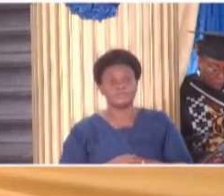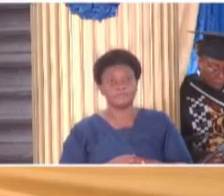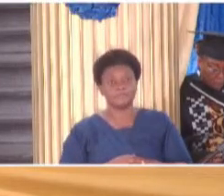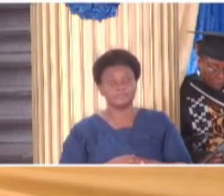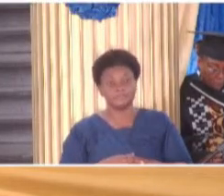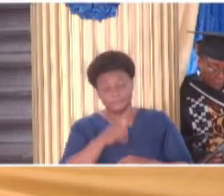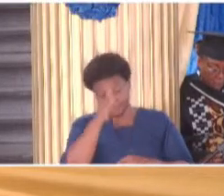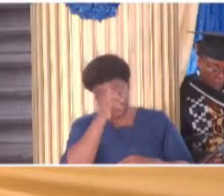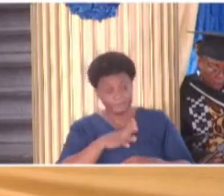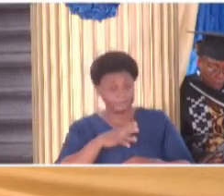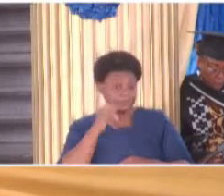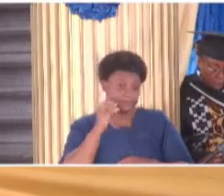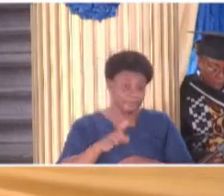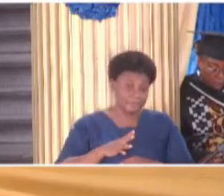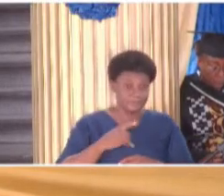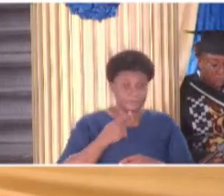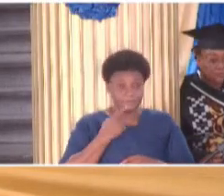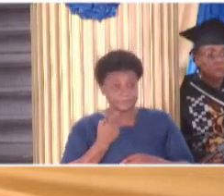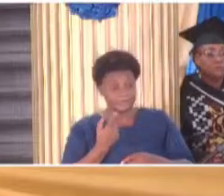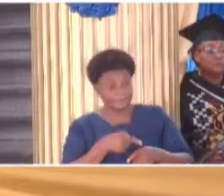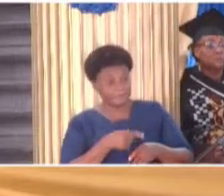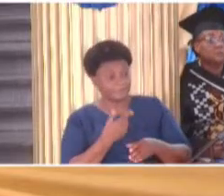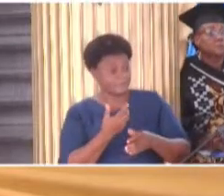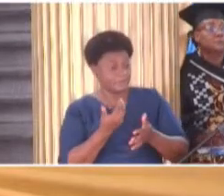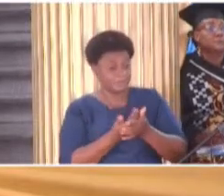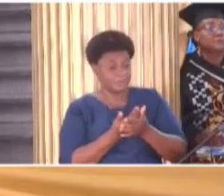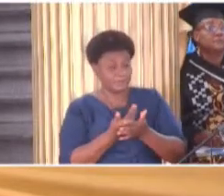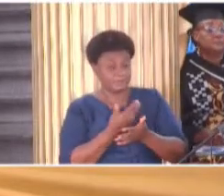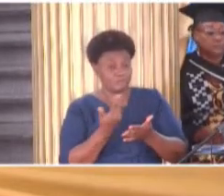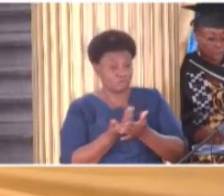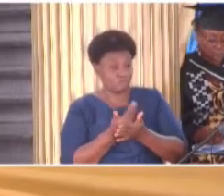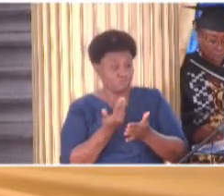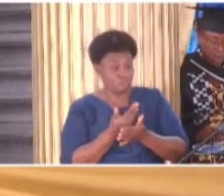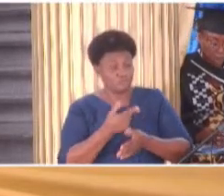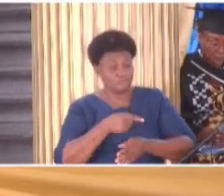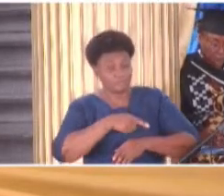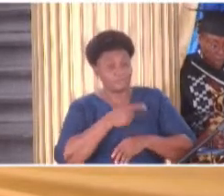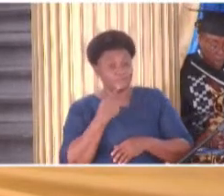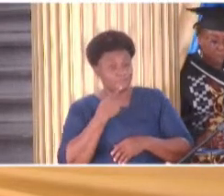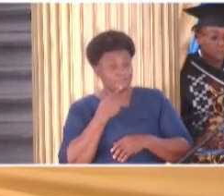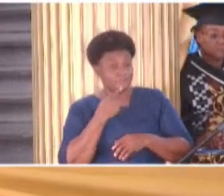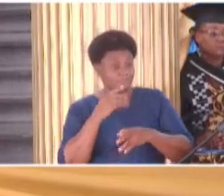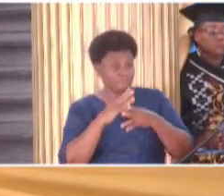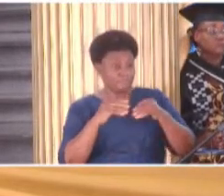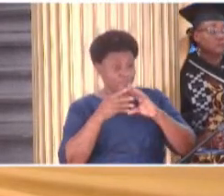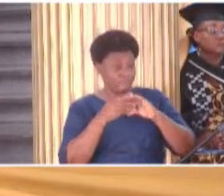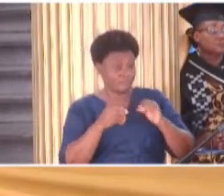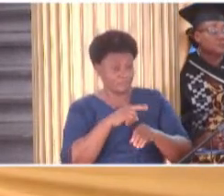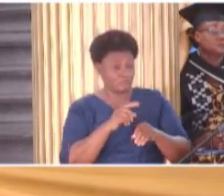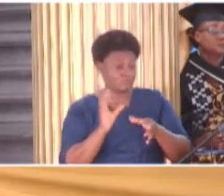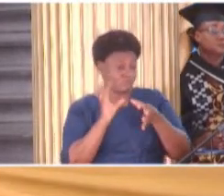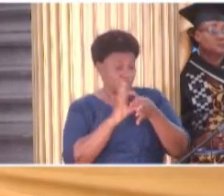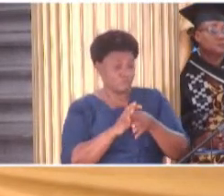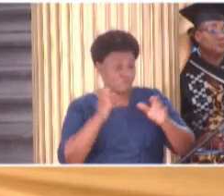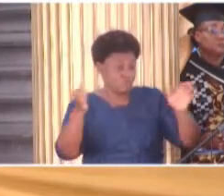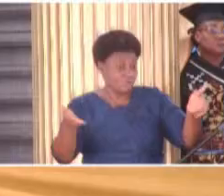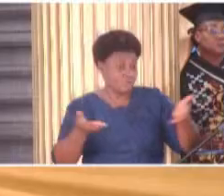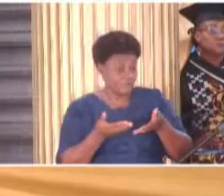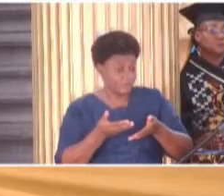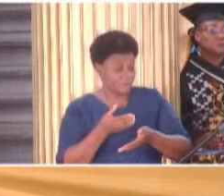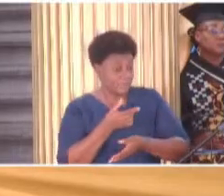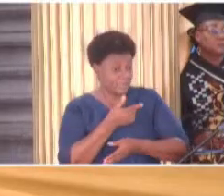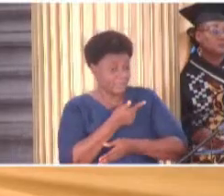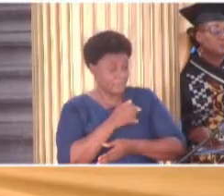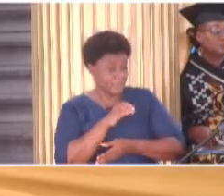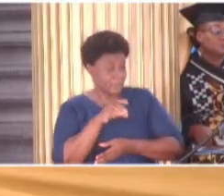Ladies and gentlemen, this is an abridged version of her profile. For now, please join me in welcoming Mrs. Gertrude